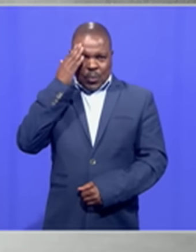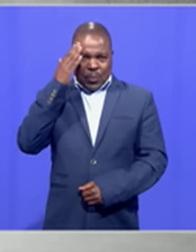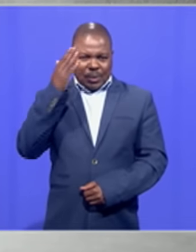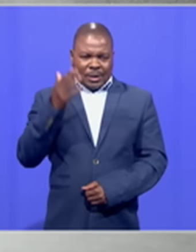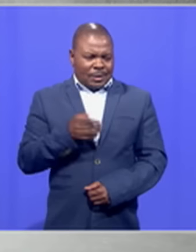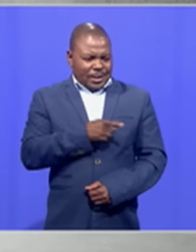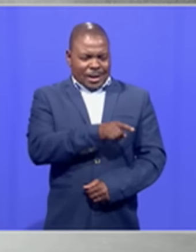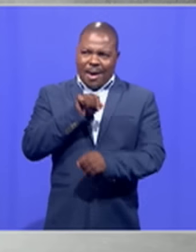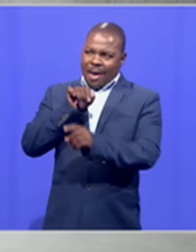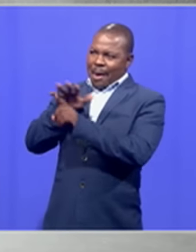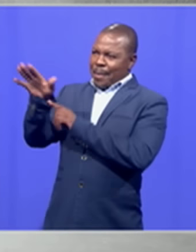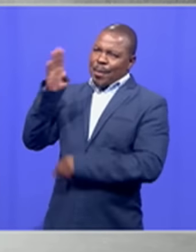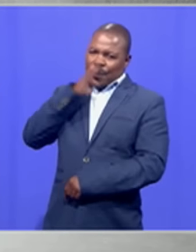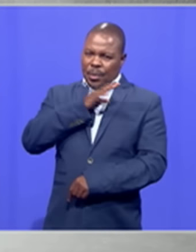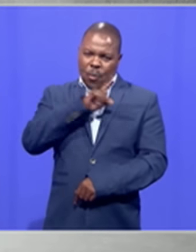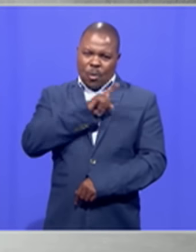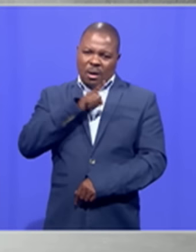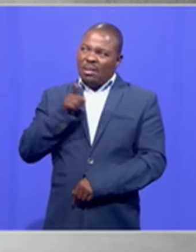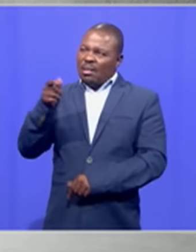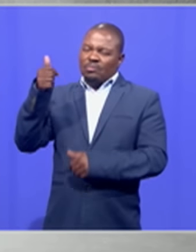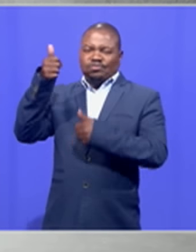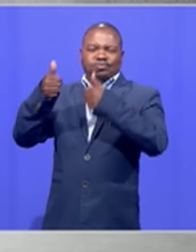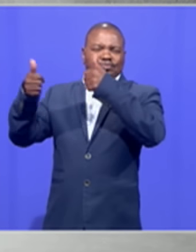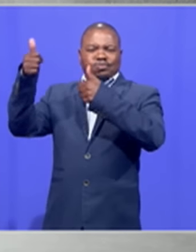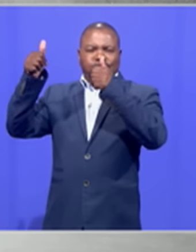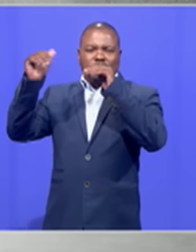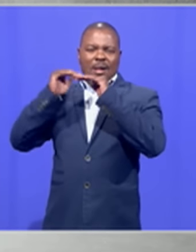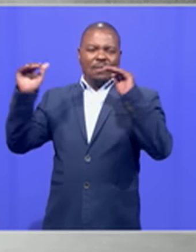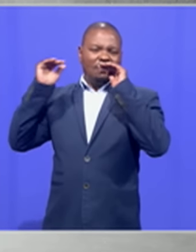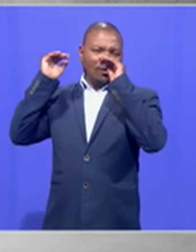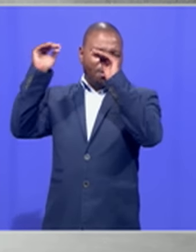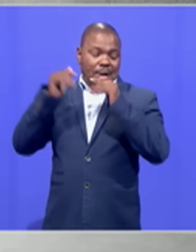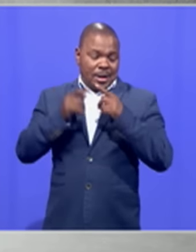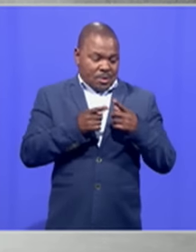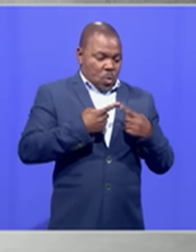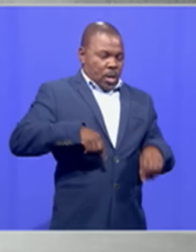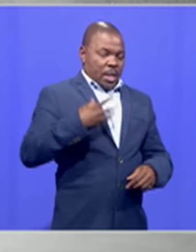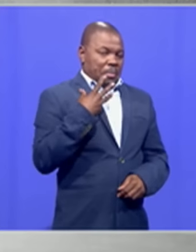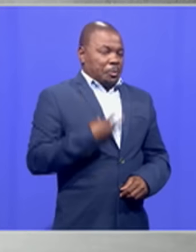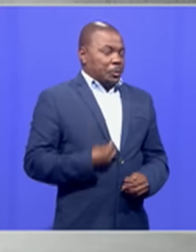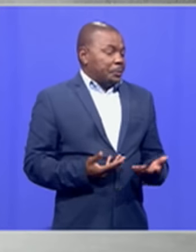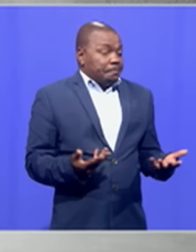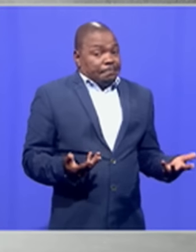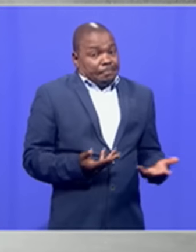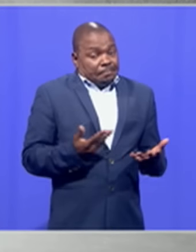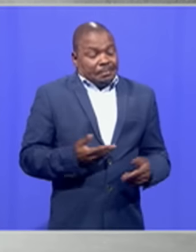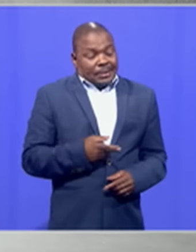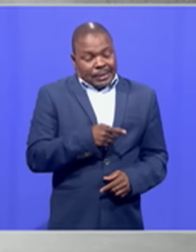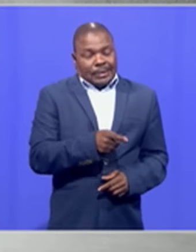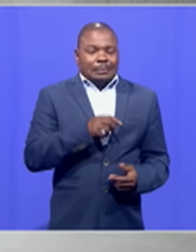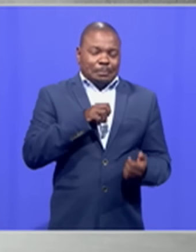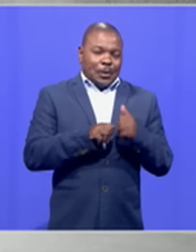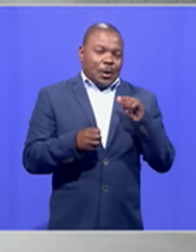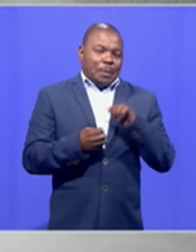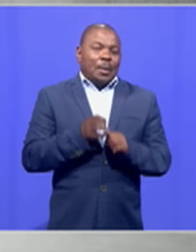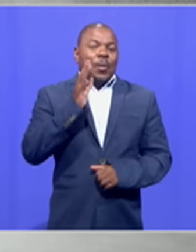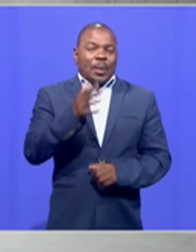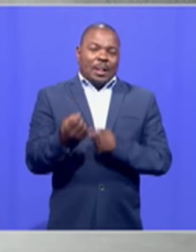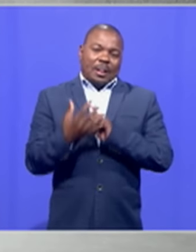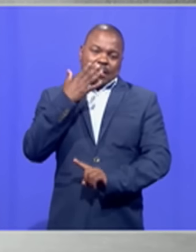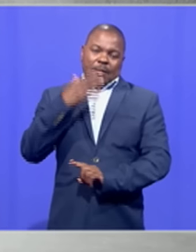gate ka re bona ke ba kwa maemong a godimo ge e le rena ba dikodi maetleng re twa re le mathateng ka